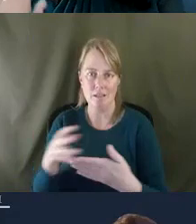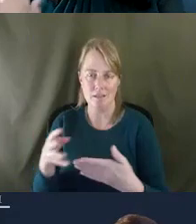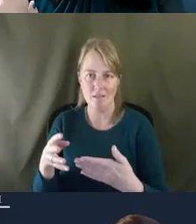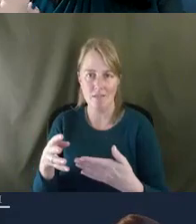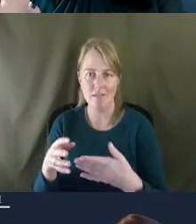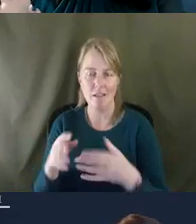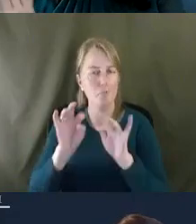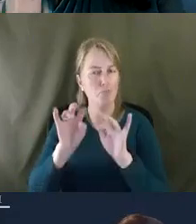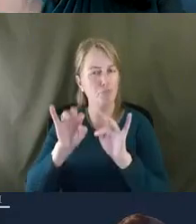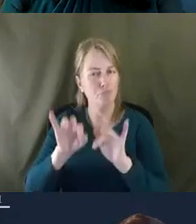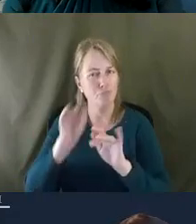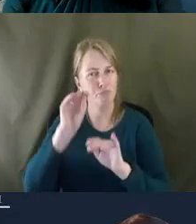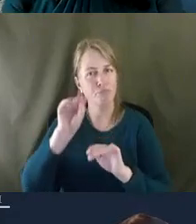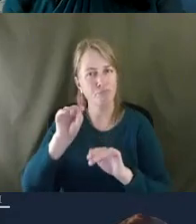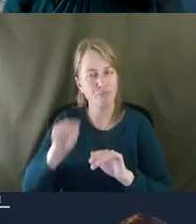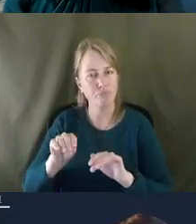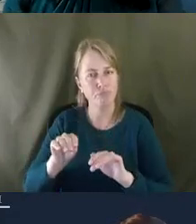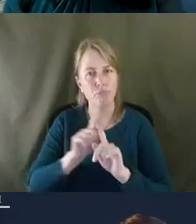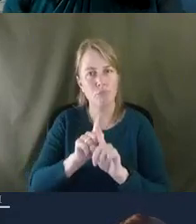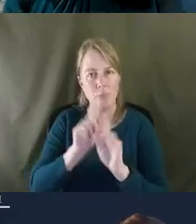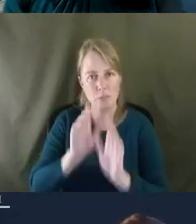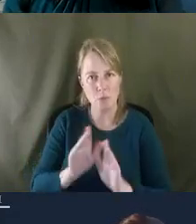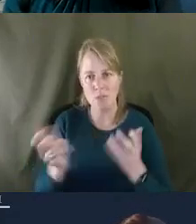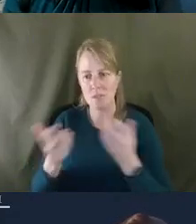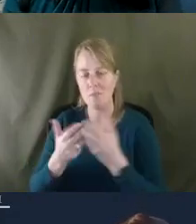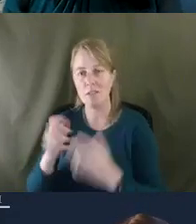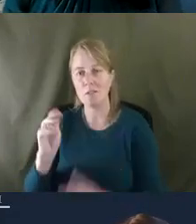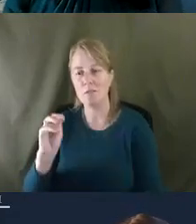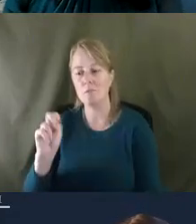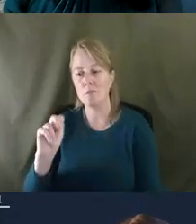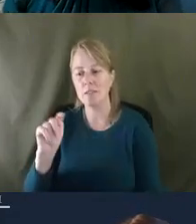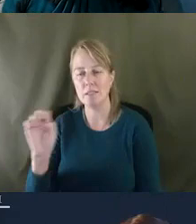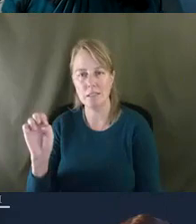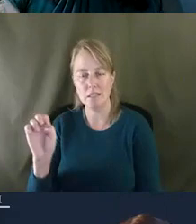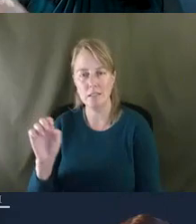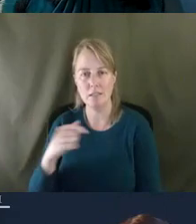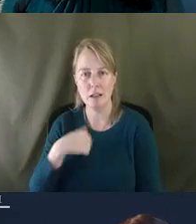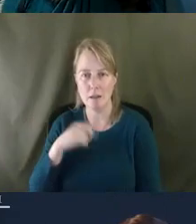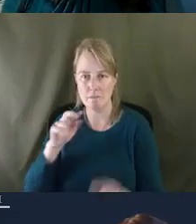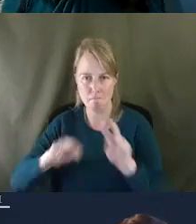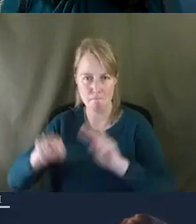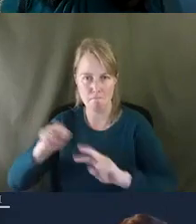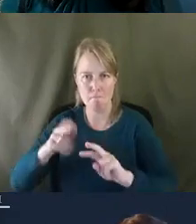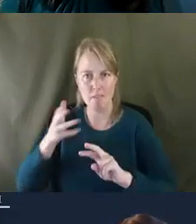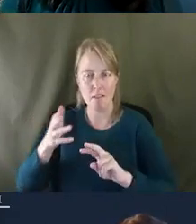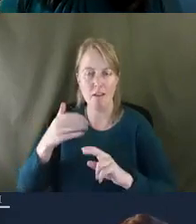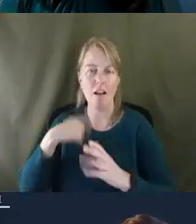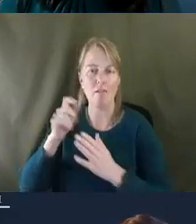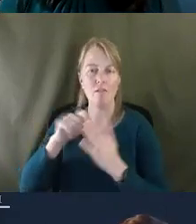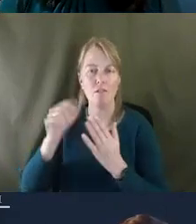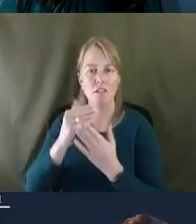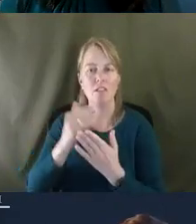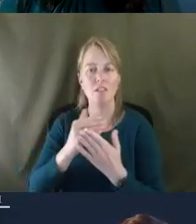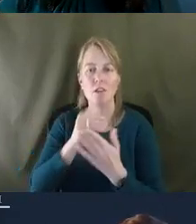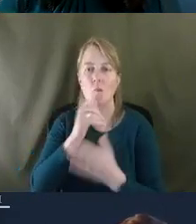keep track of mentors, and I match them with their mentees, and I keep tabs and checklists about who's sent in